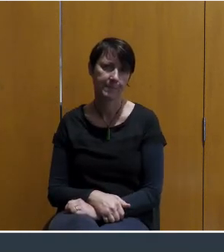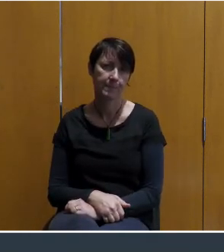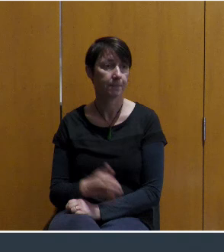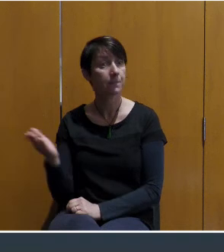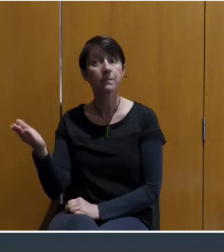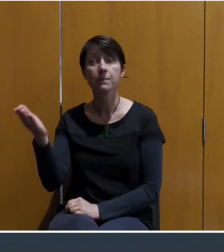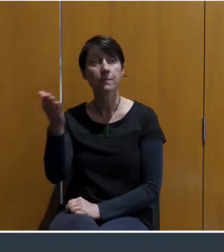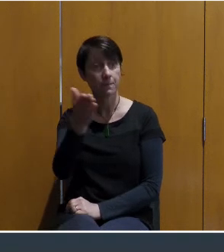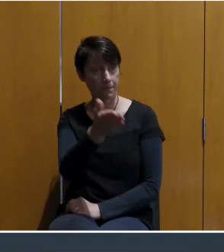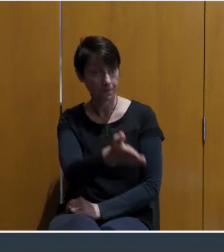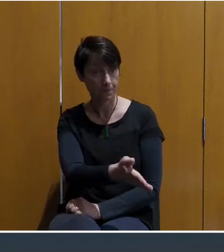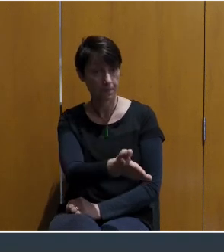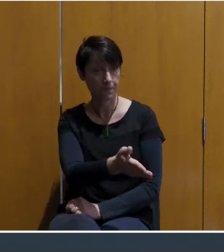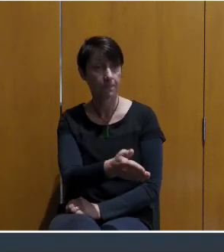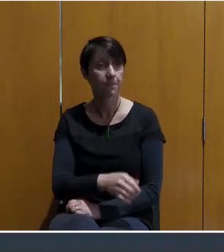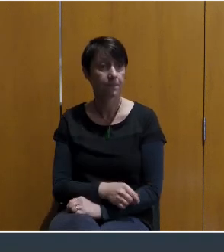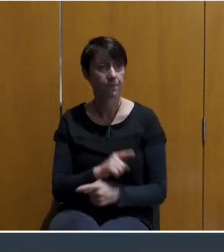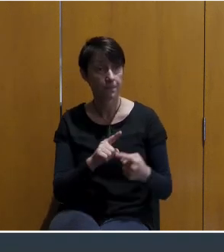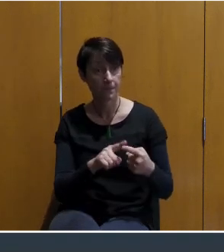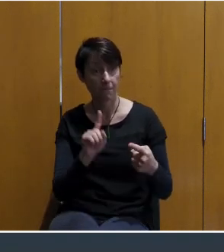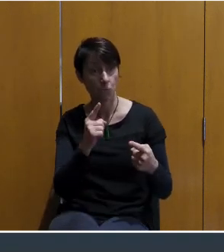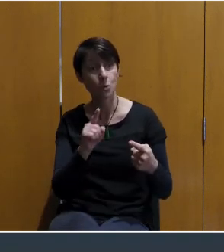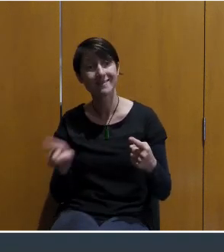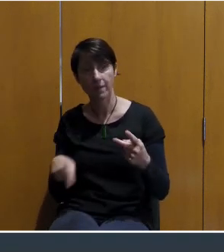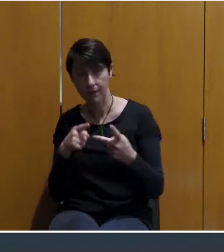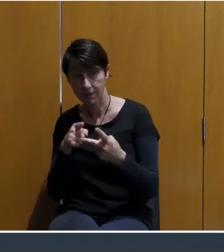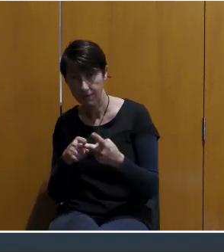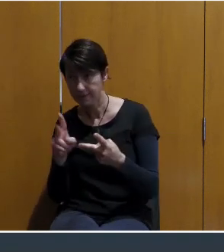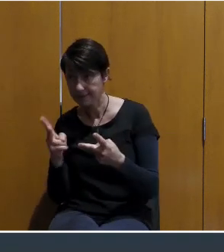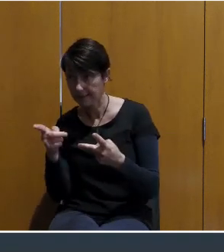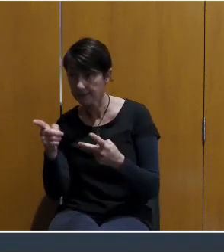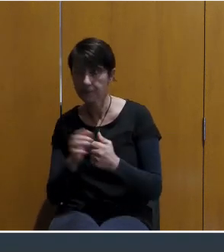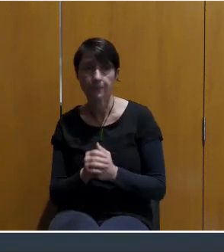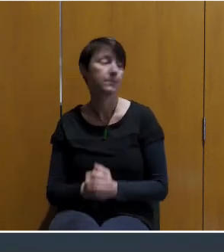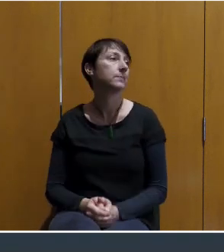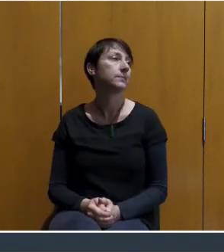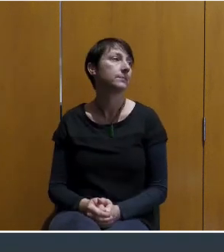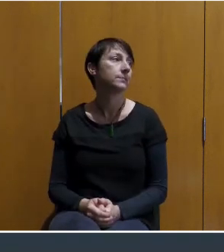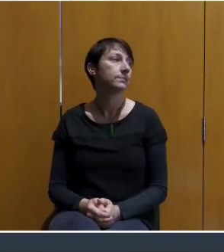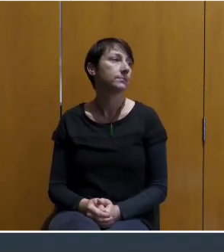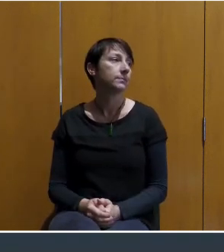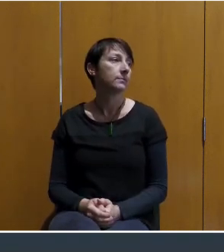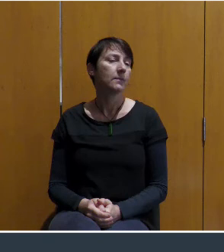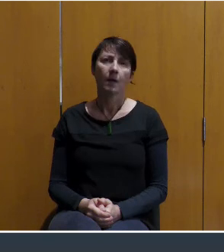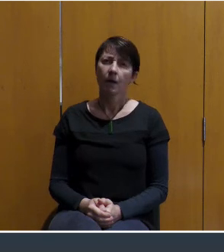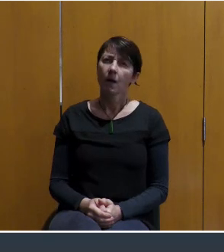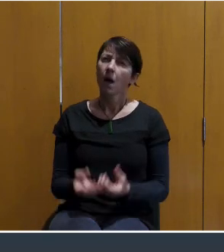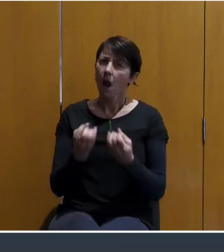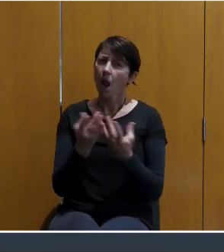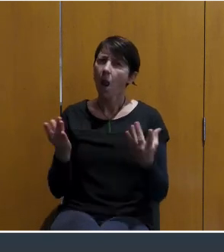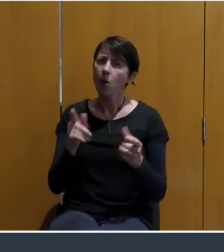Councillor Crystal, then Councillor Simpson. One of the other things that was brought up quite regularly was about the